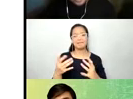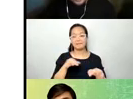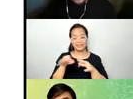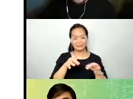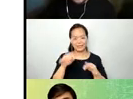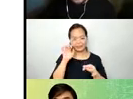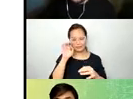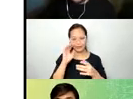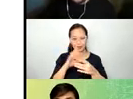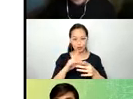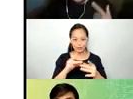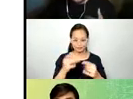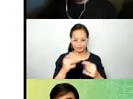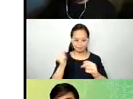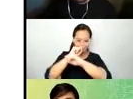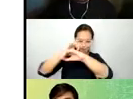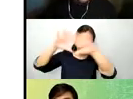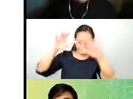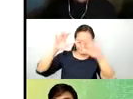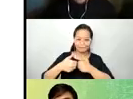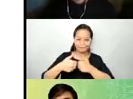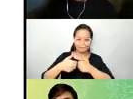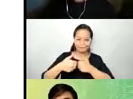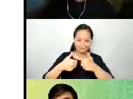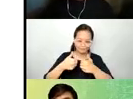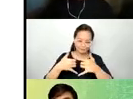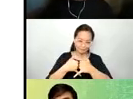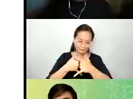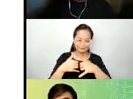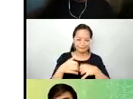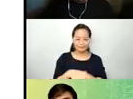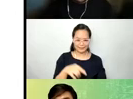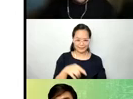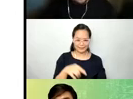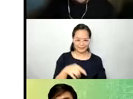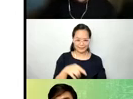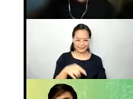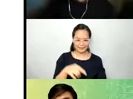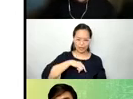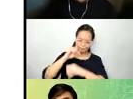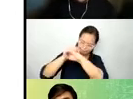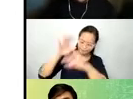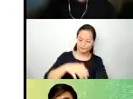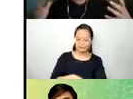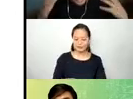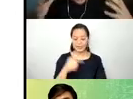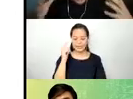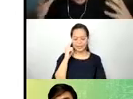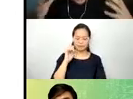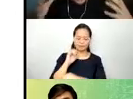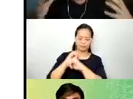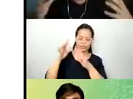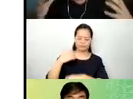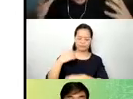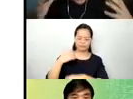let's play an imagination game. Imagine tayo. Now, imagine yourself angry and hurt. If